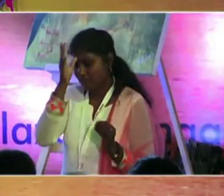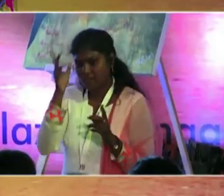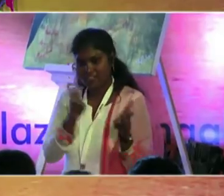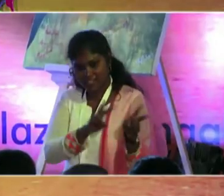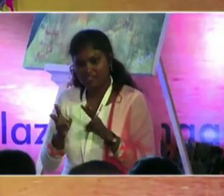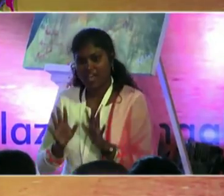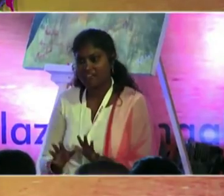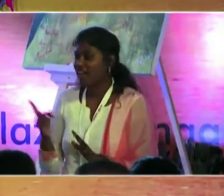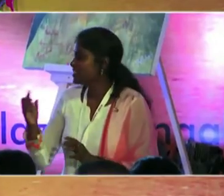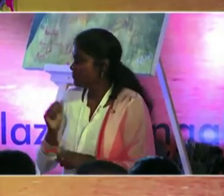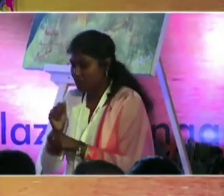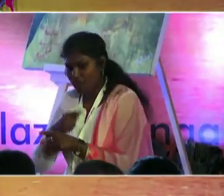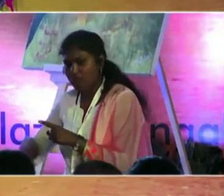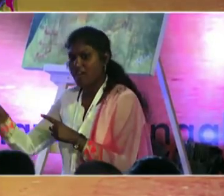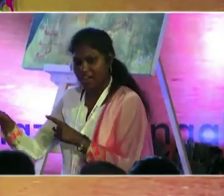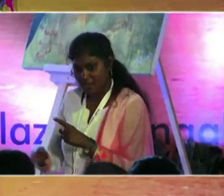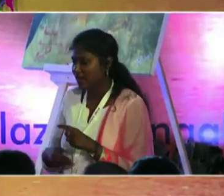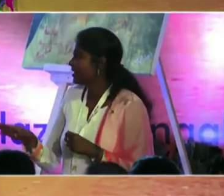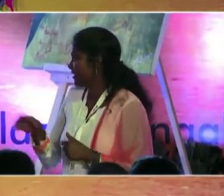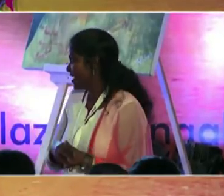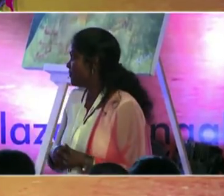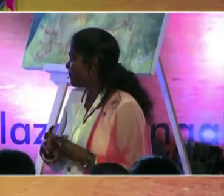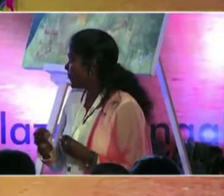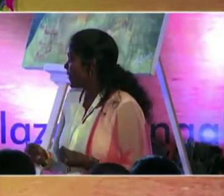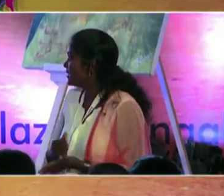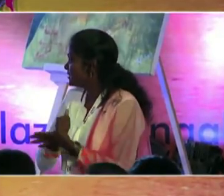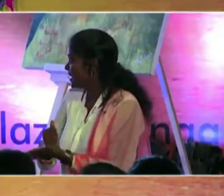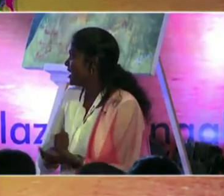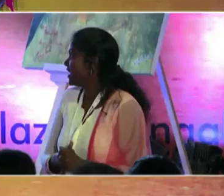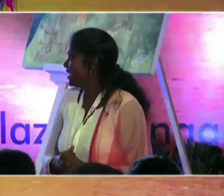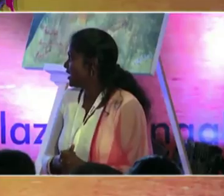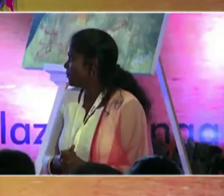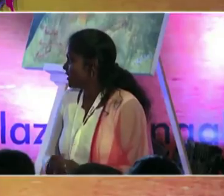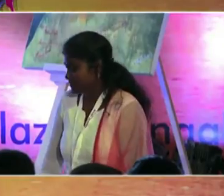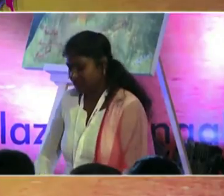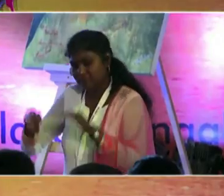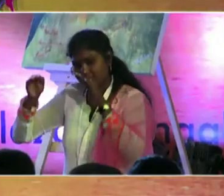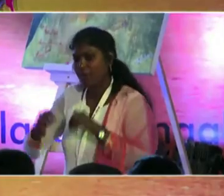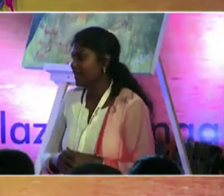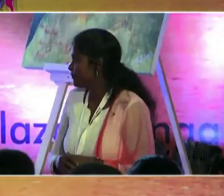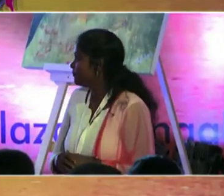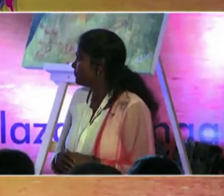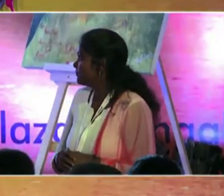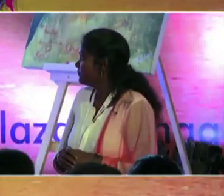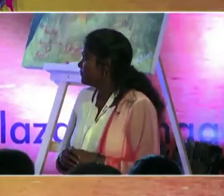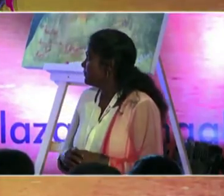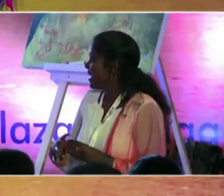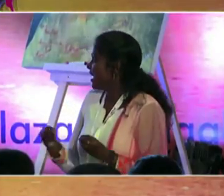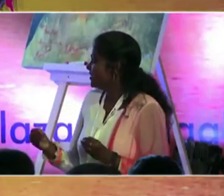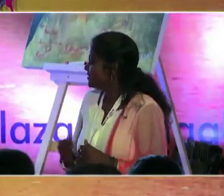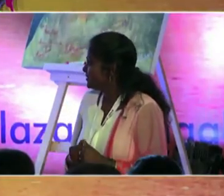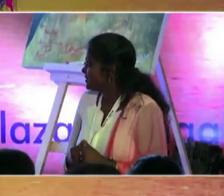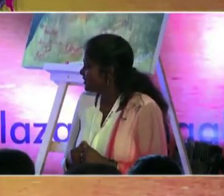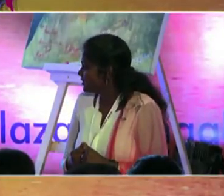family and to be a dedicated mother to a child like me. But she never gave up